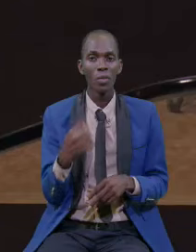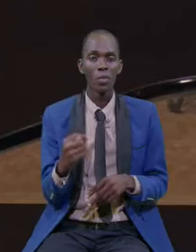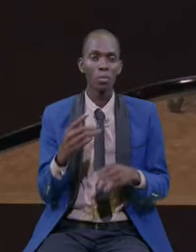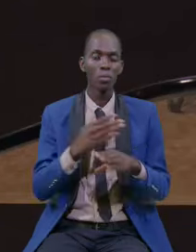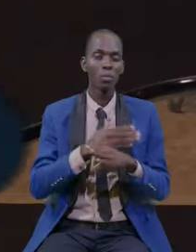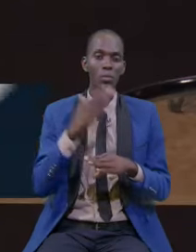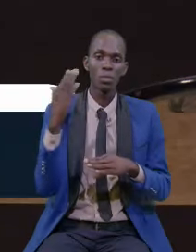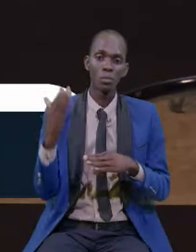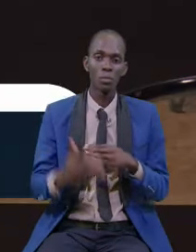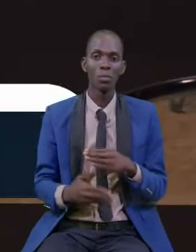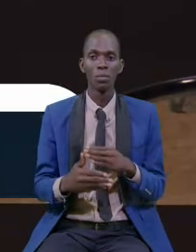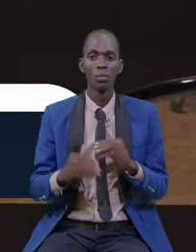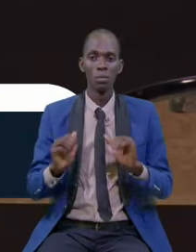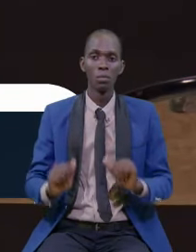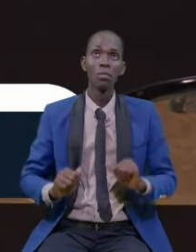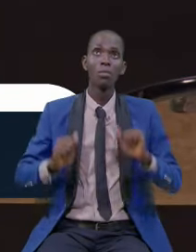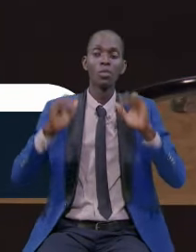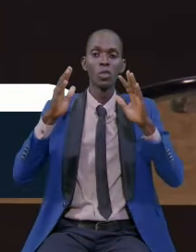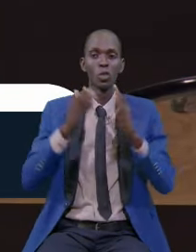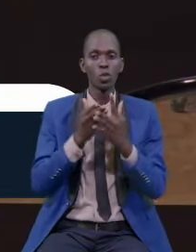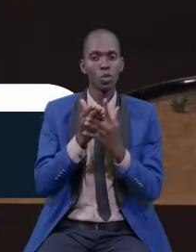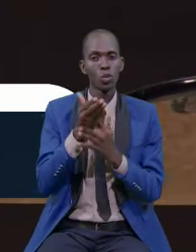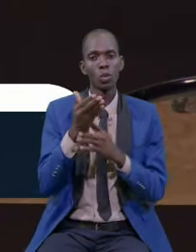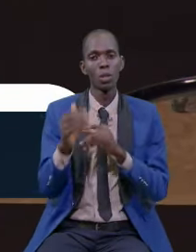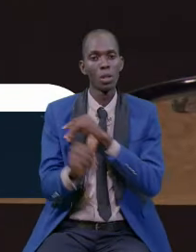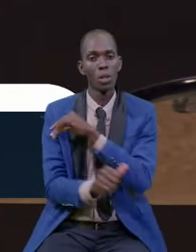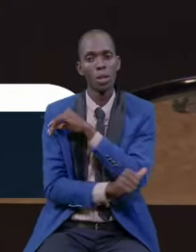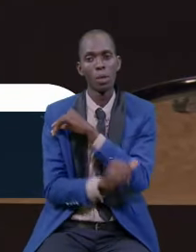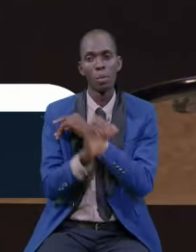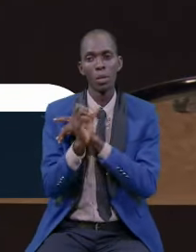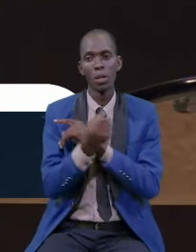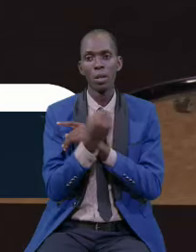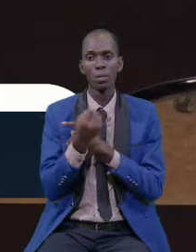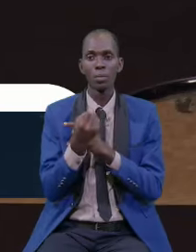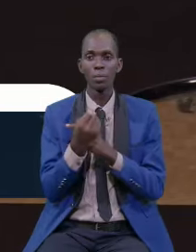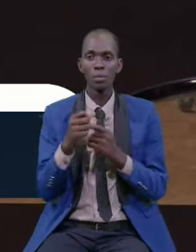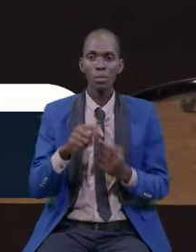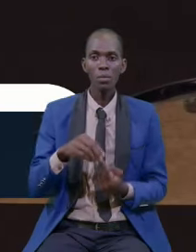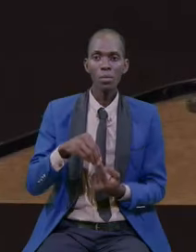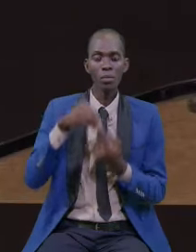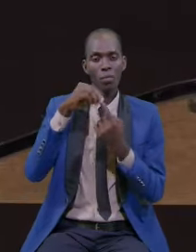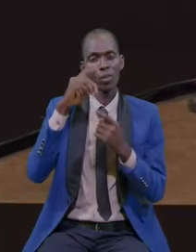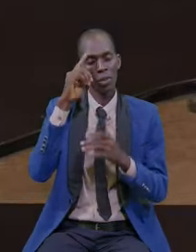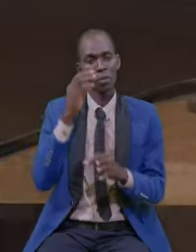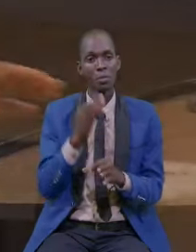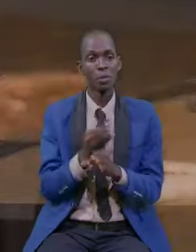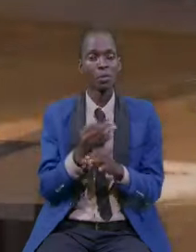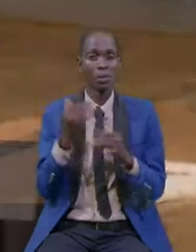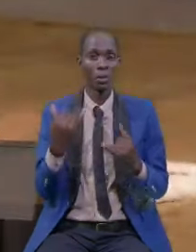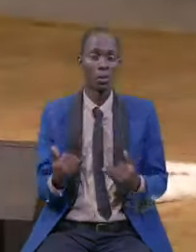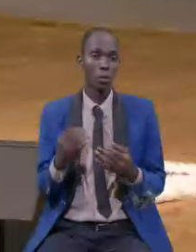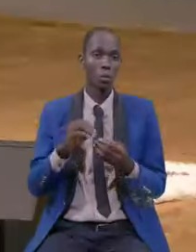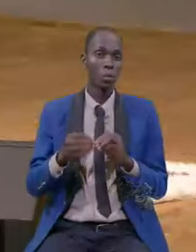entire dedication through Abraham's distinct faith. Let's look at number